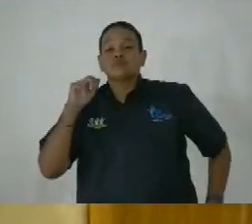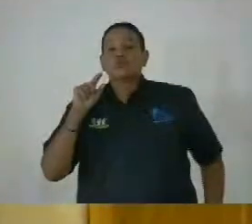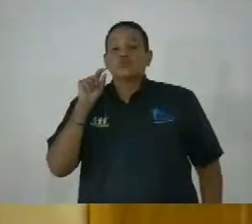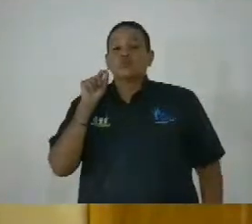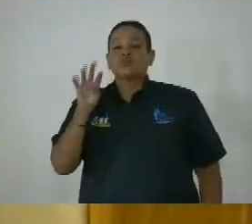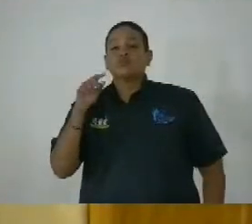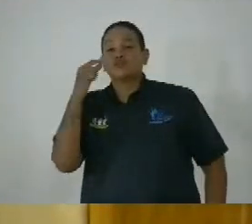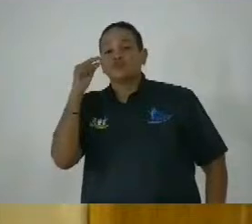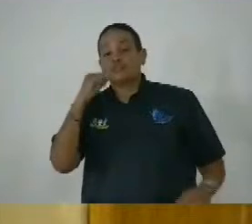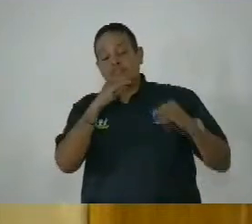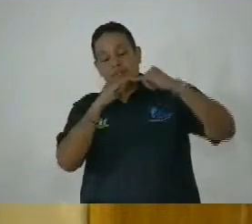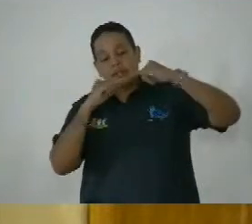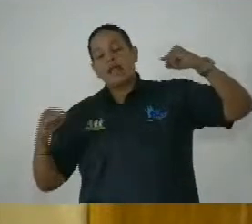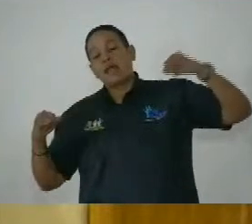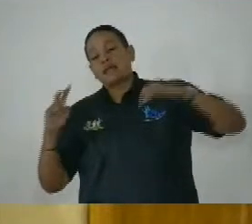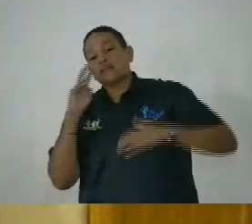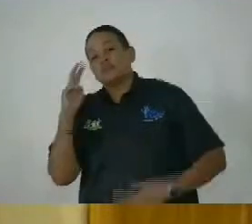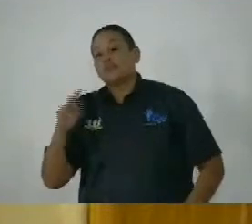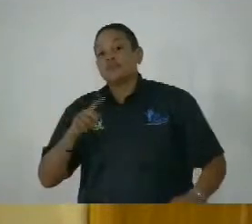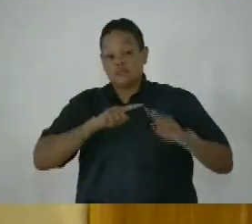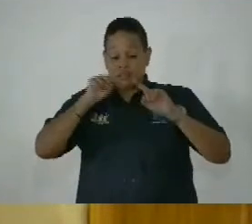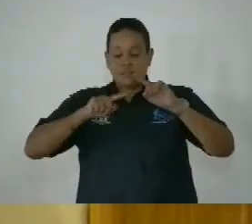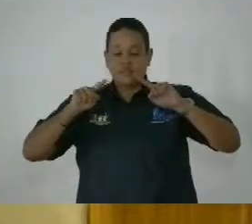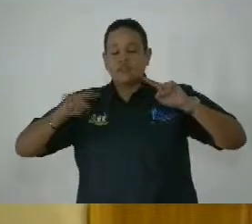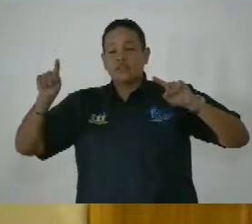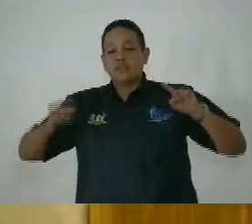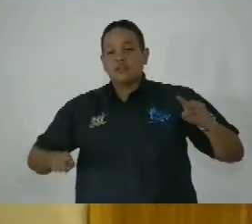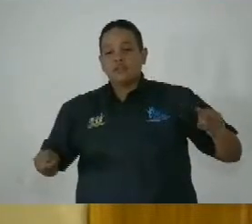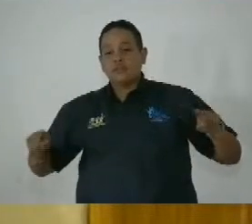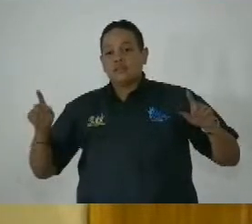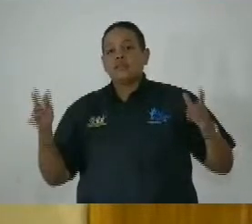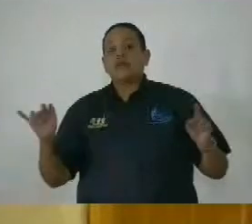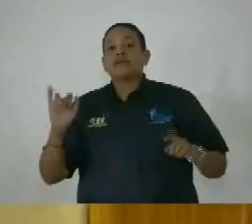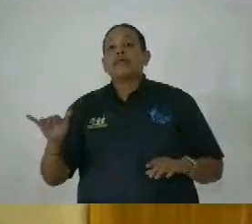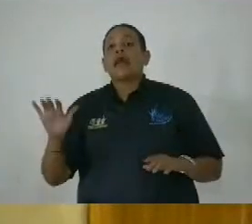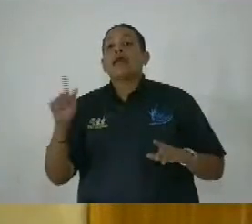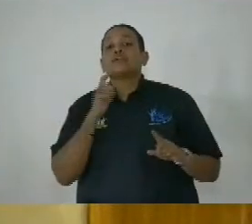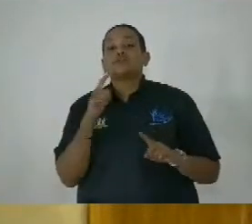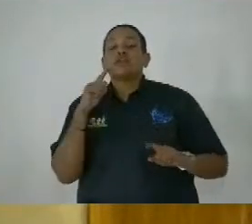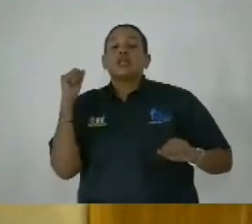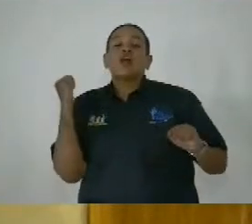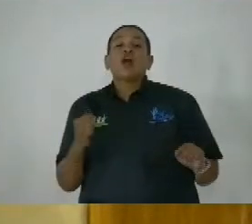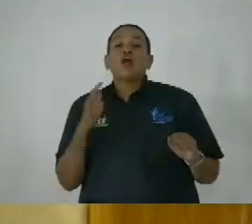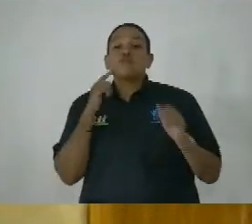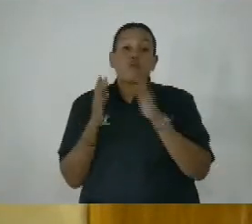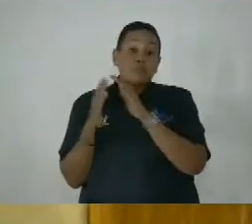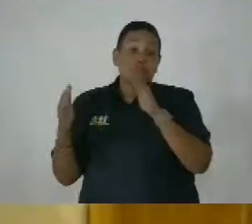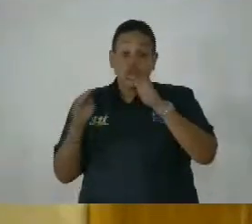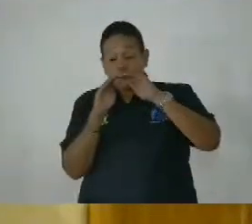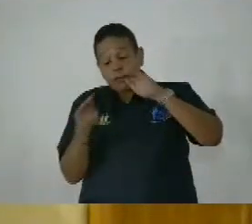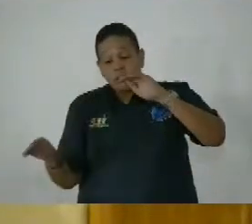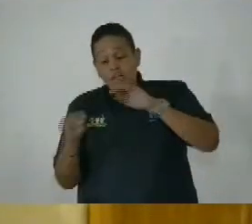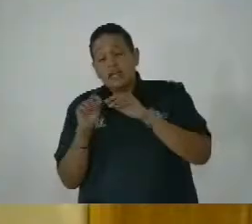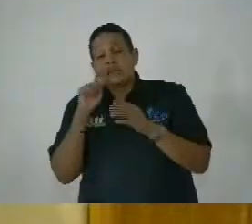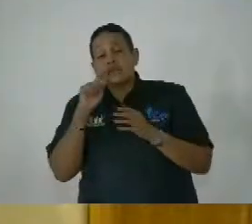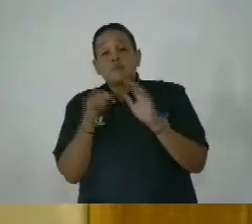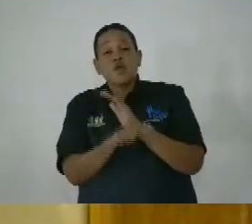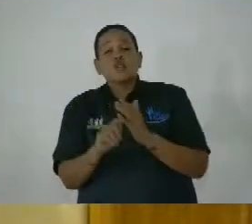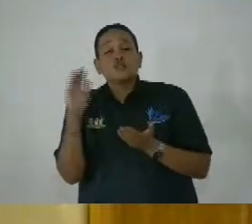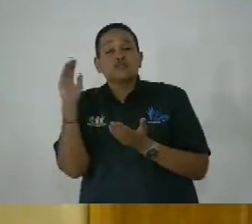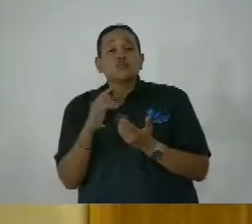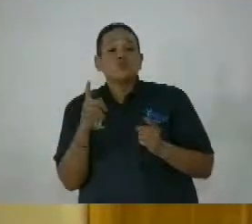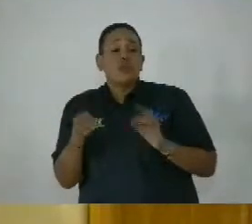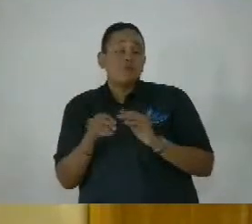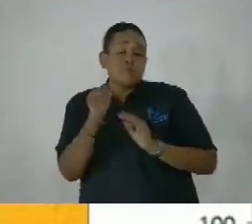line here, you can look at the next chart coming up. I hope my team can put that up. Dashed line confirmed the general steady decline in murders. Not that